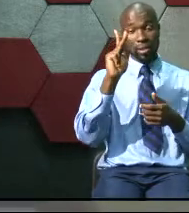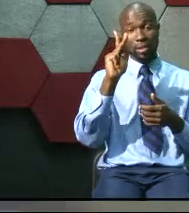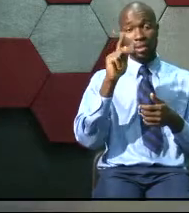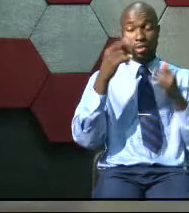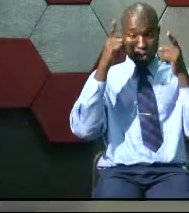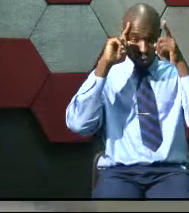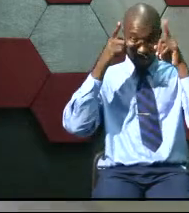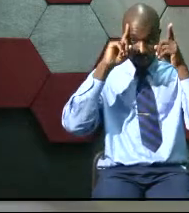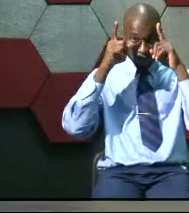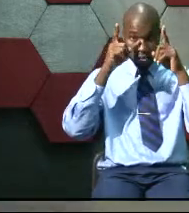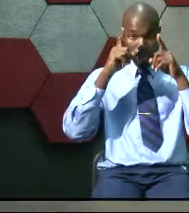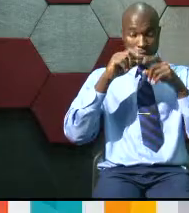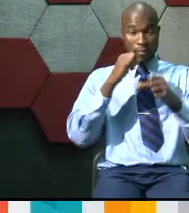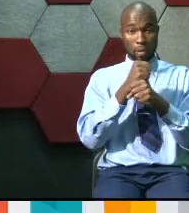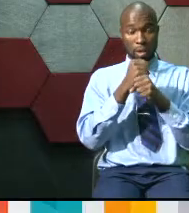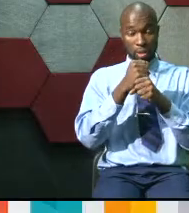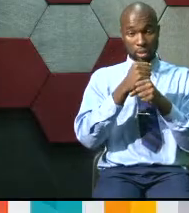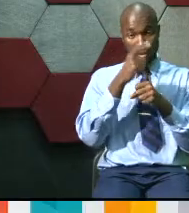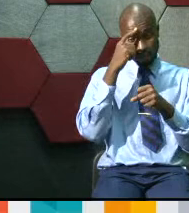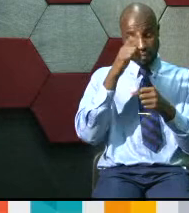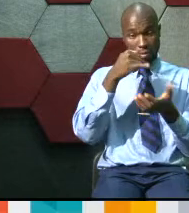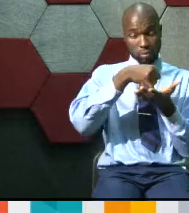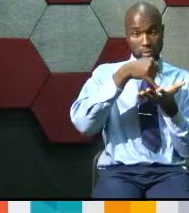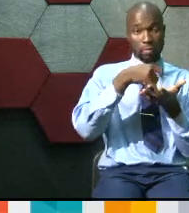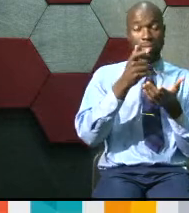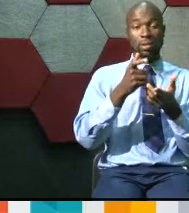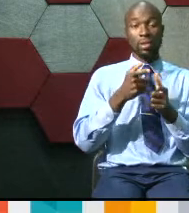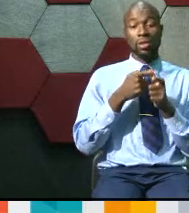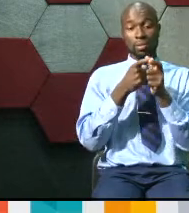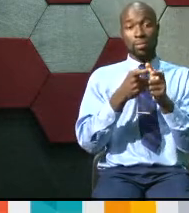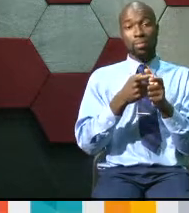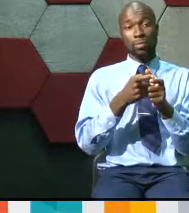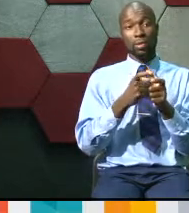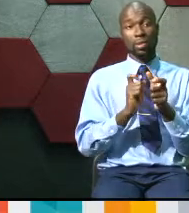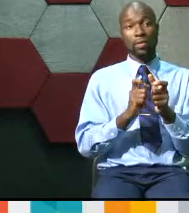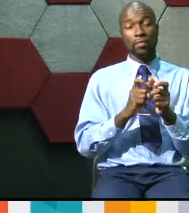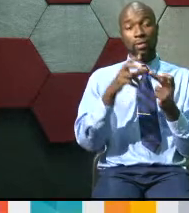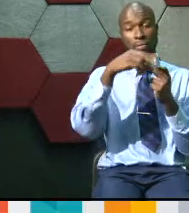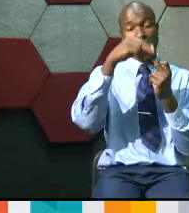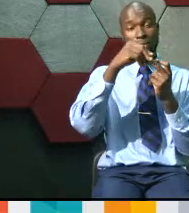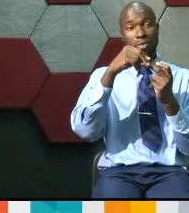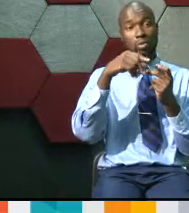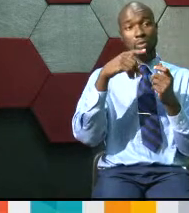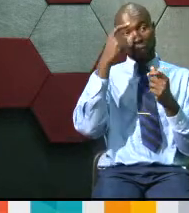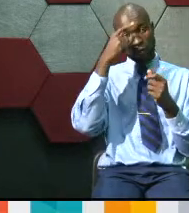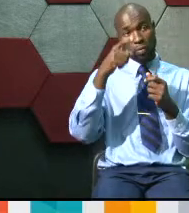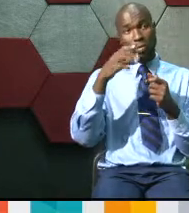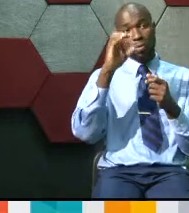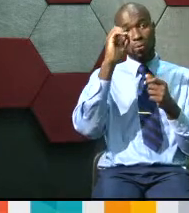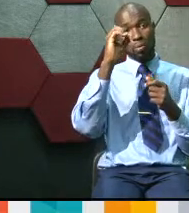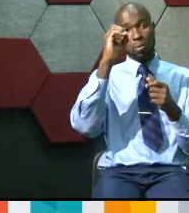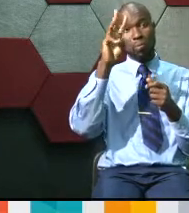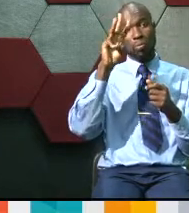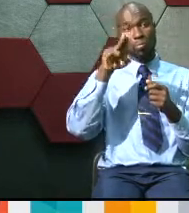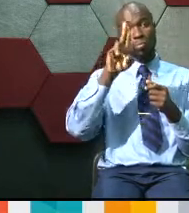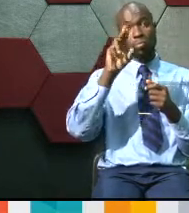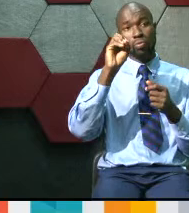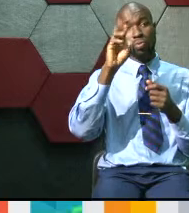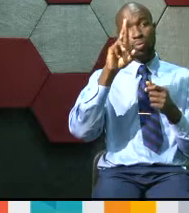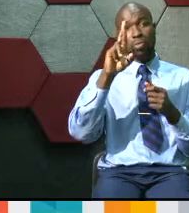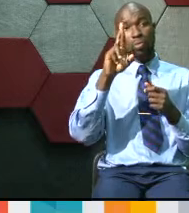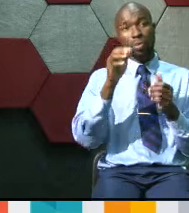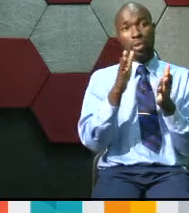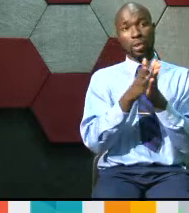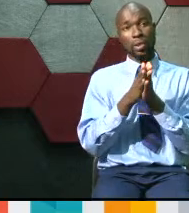STEM Inclusivity Special Award goes to Owor Rolane and Emitewa Elena